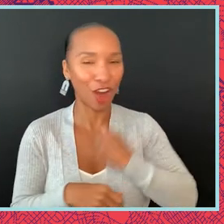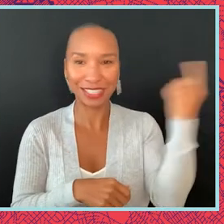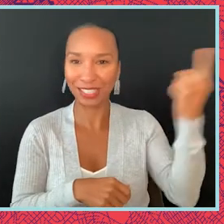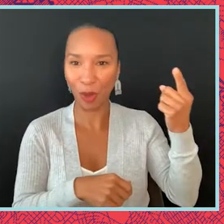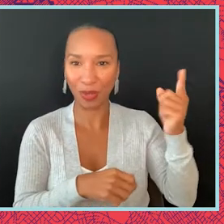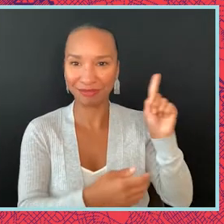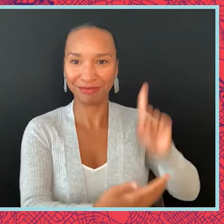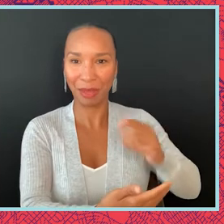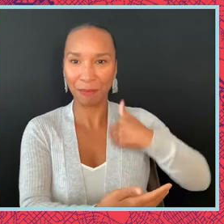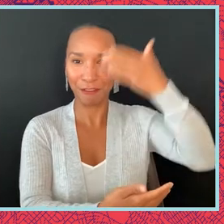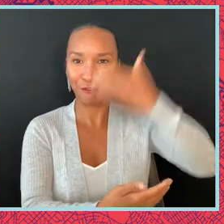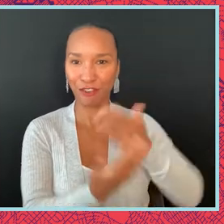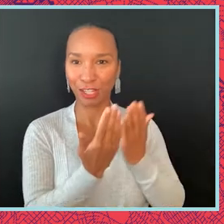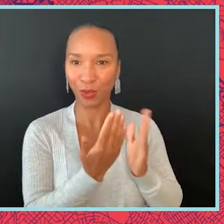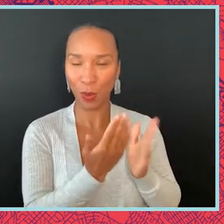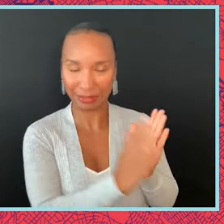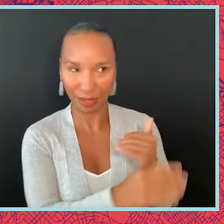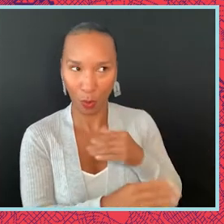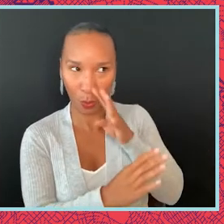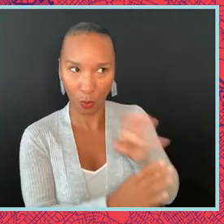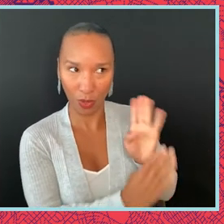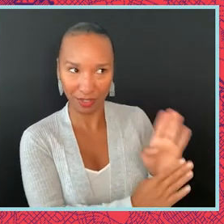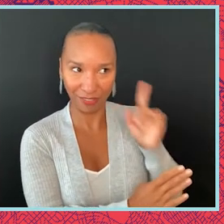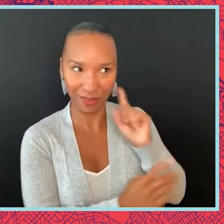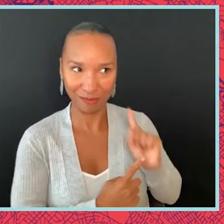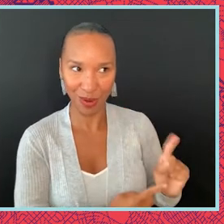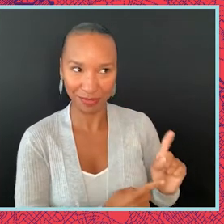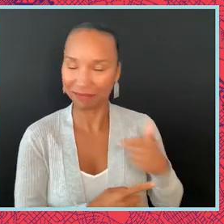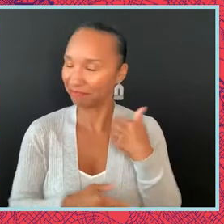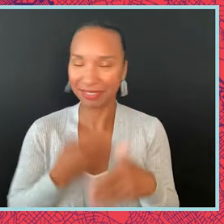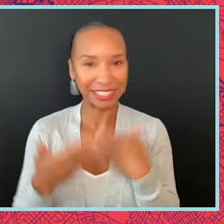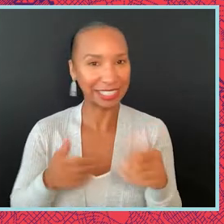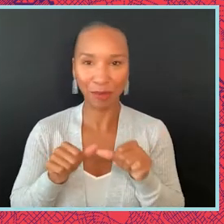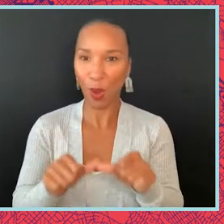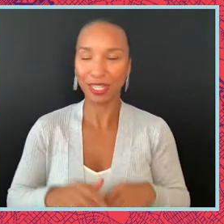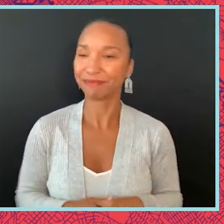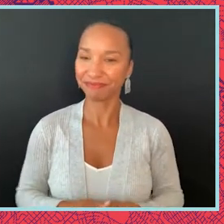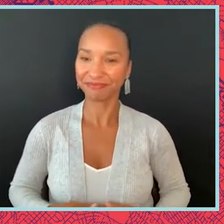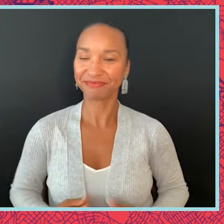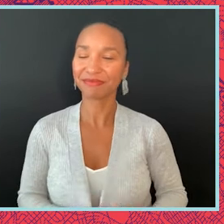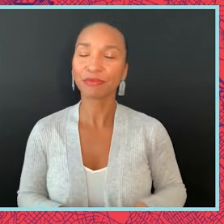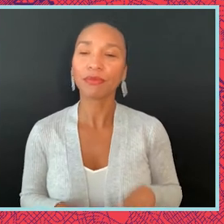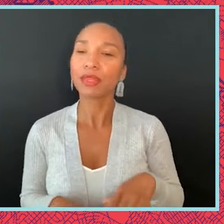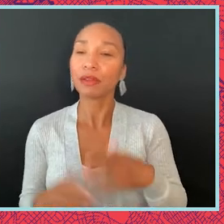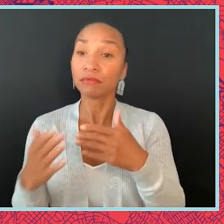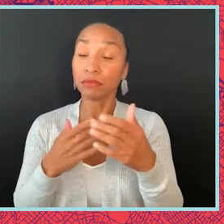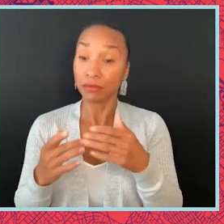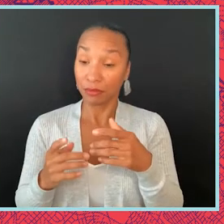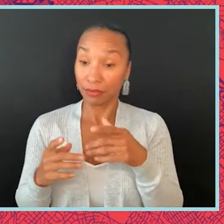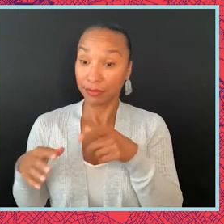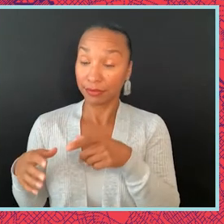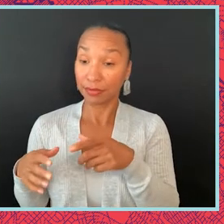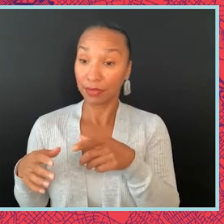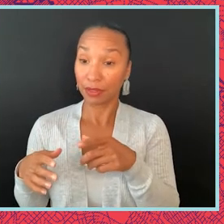I'm sorry, there's someone at my front door. I'm going to ignore them for a moment and keep going. So what